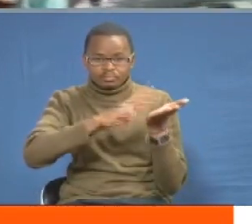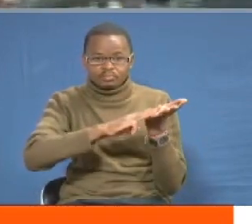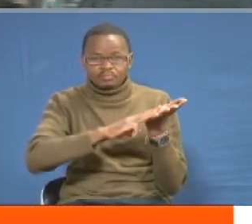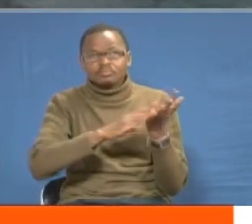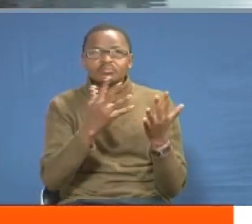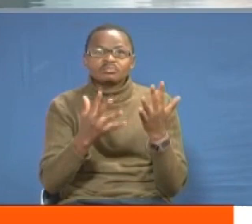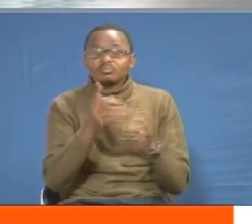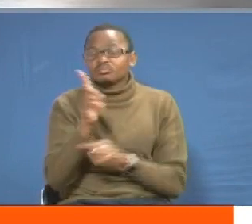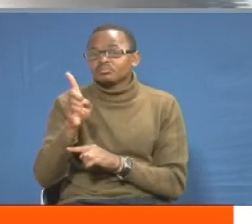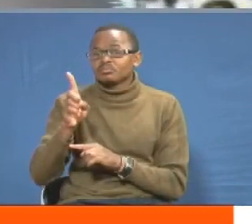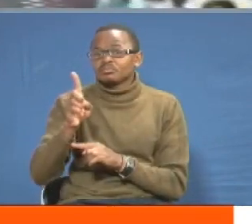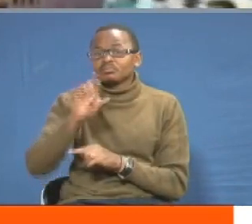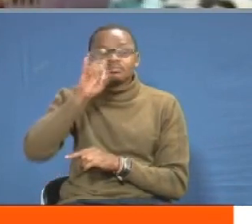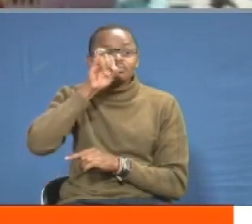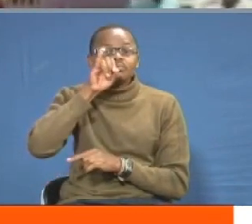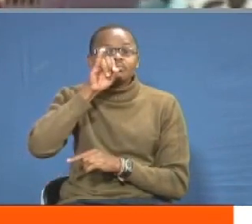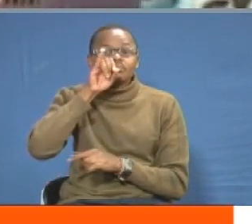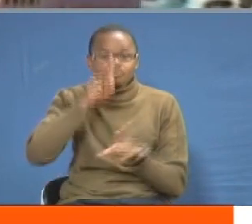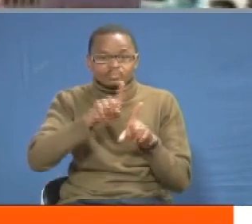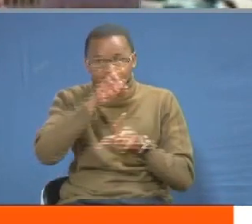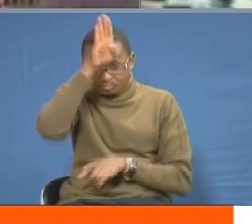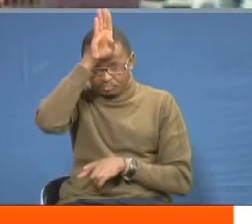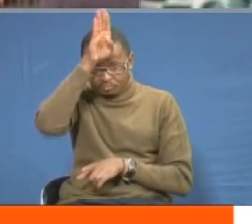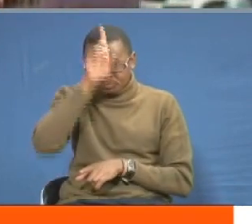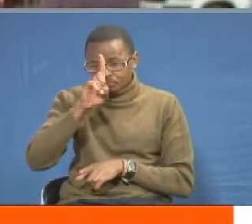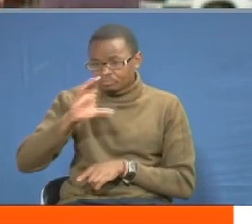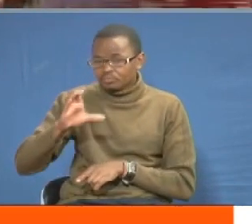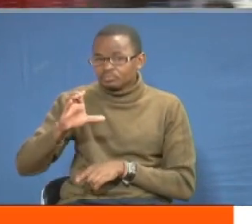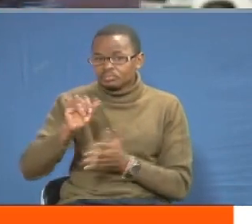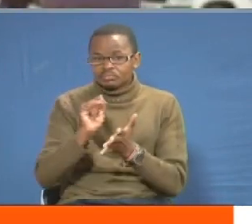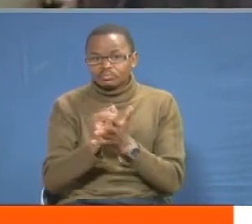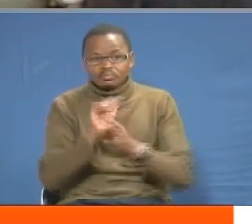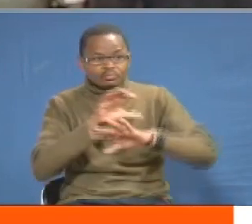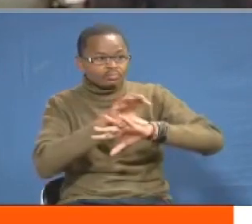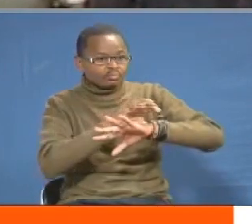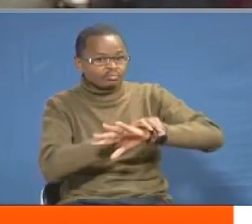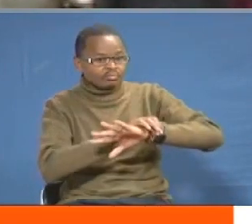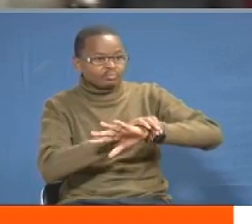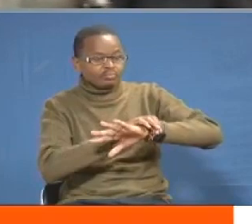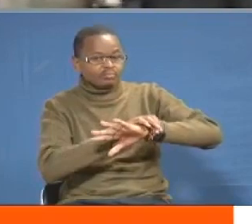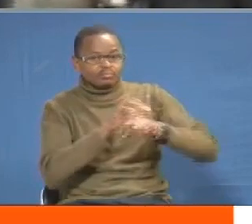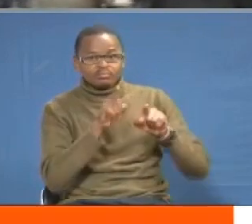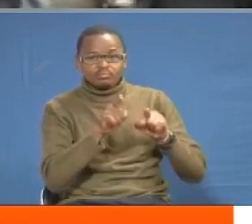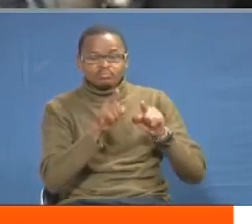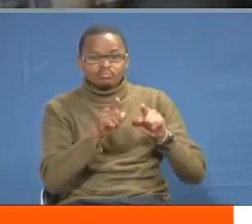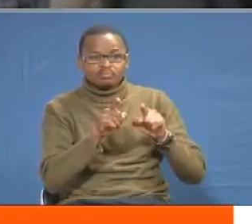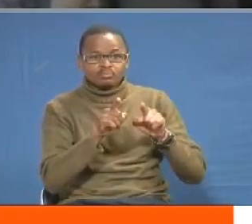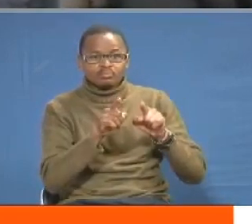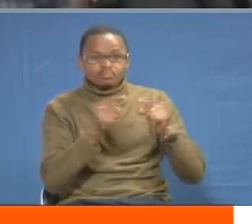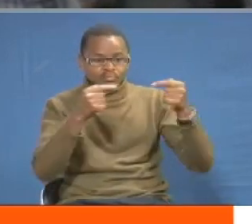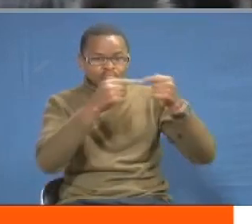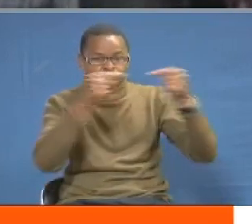Migori, and these are Isiolo as well in Baringo. Mm-hmm. These are counties that you find